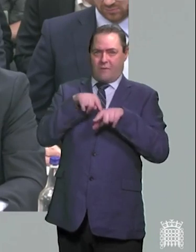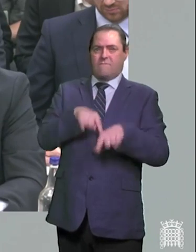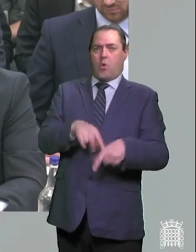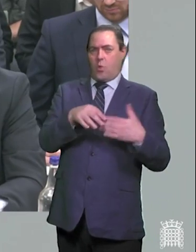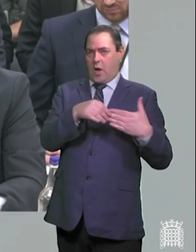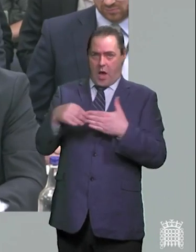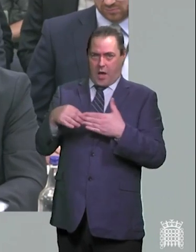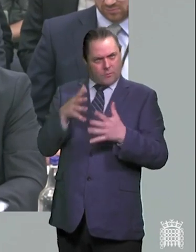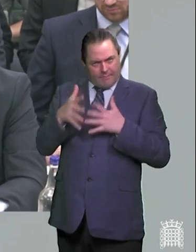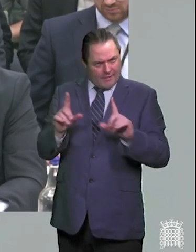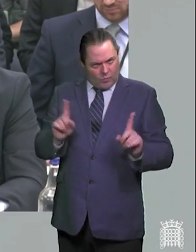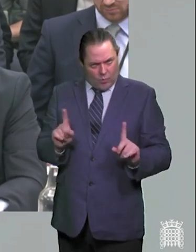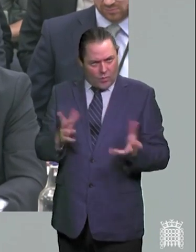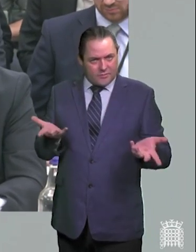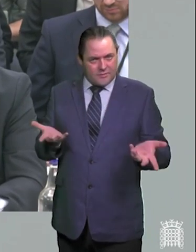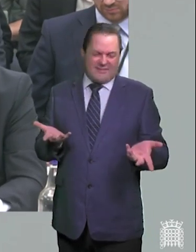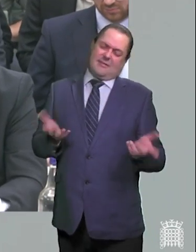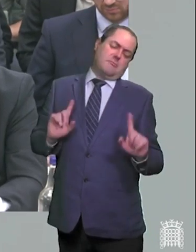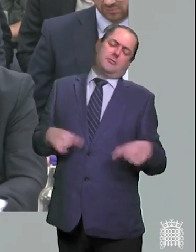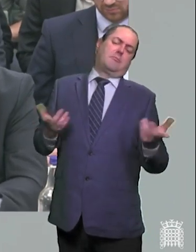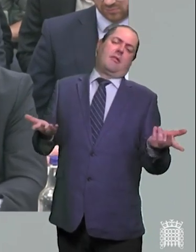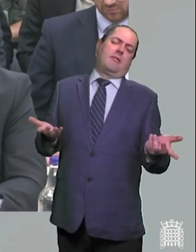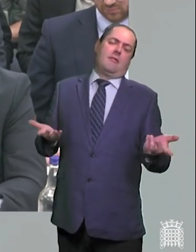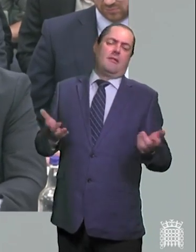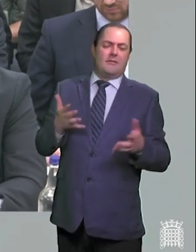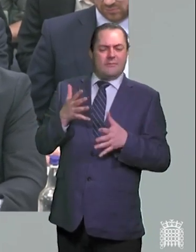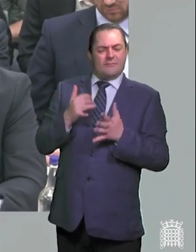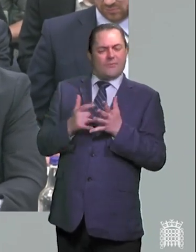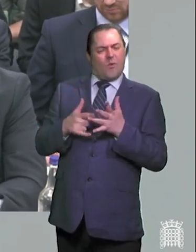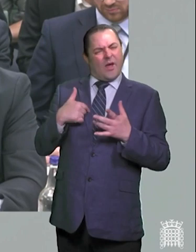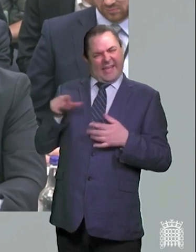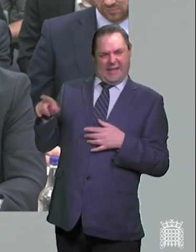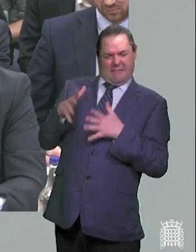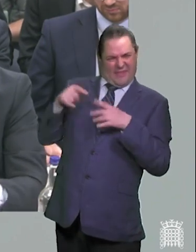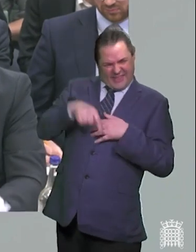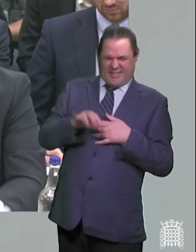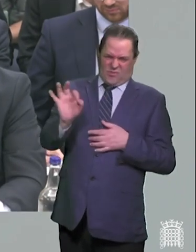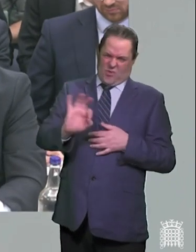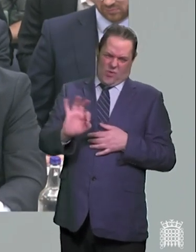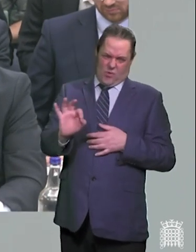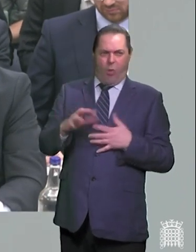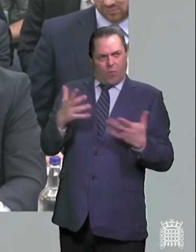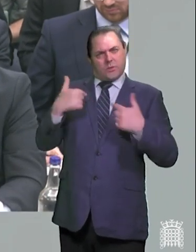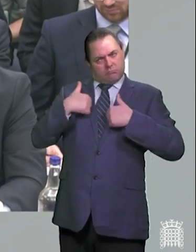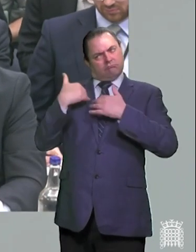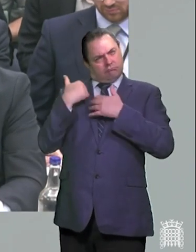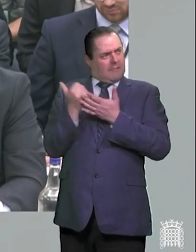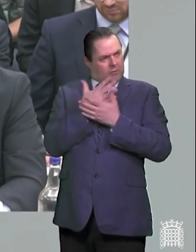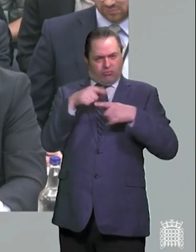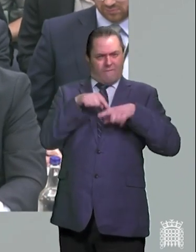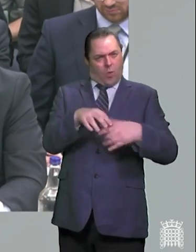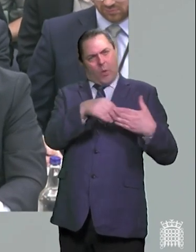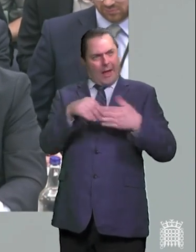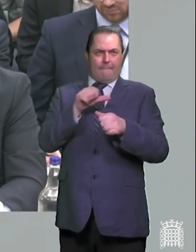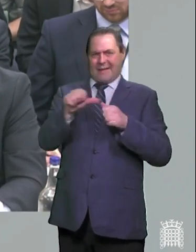the guidance. He didn't mean that. He and I were responsible for making sure that we were observing the guidance to the